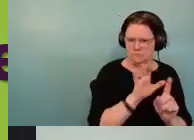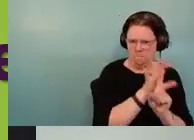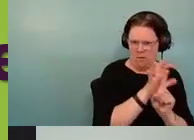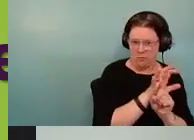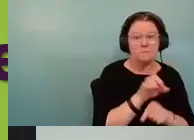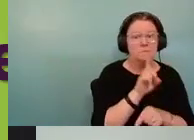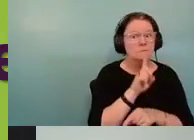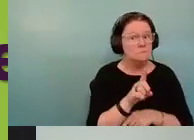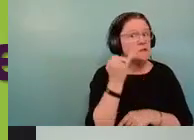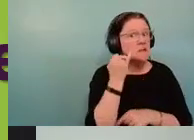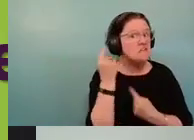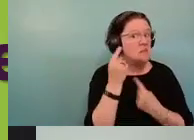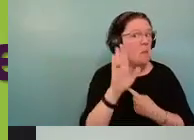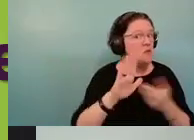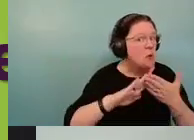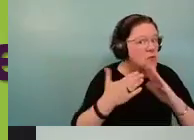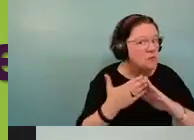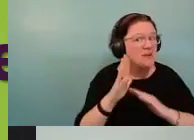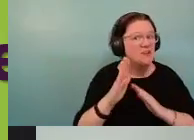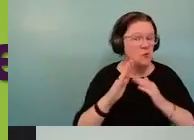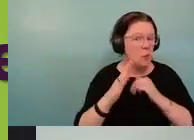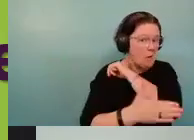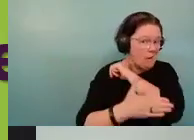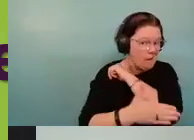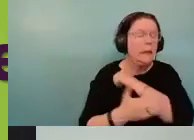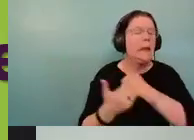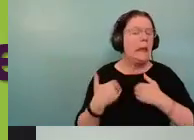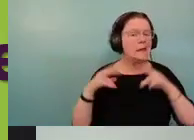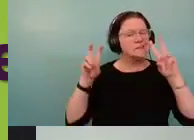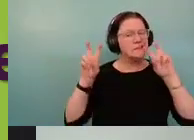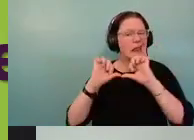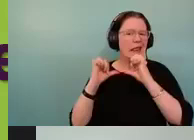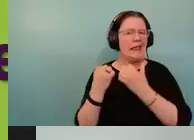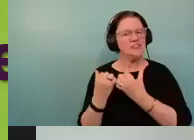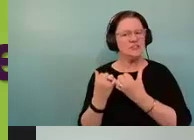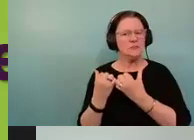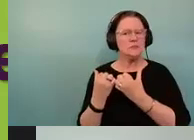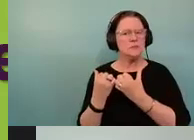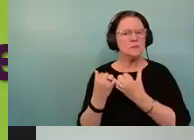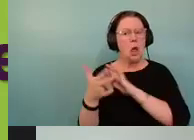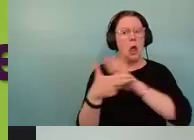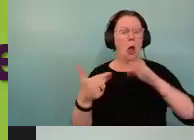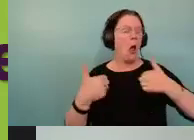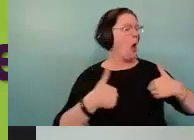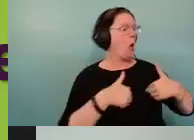your communities has an agency that probably is sold to the public as a really